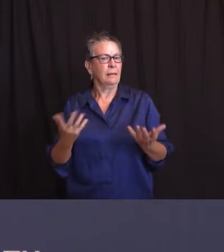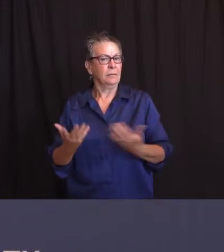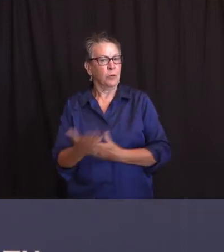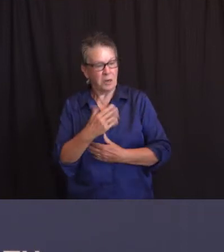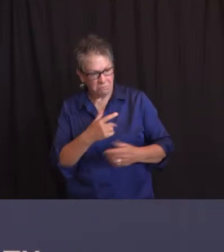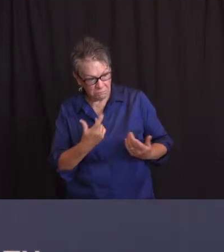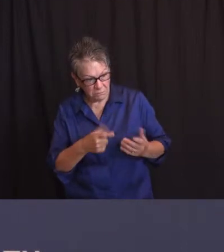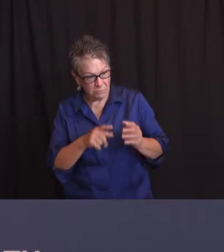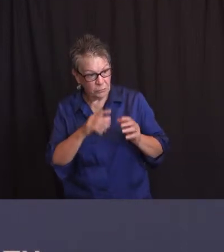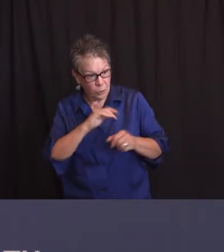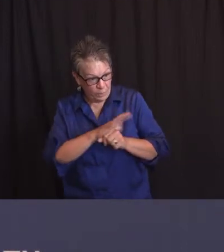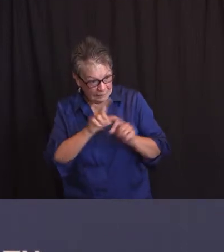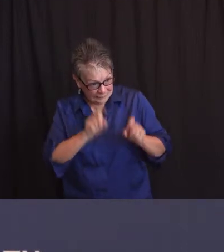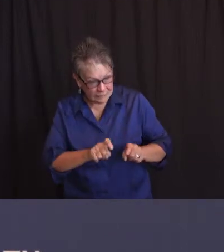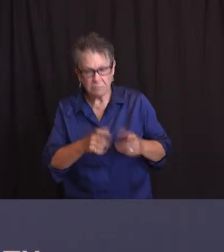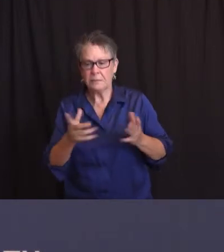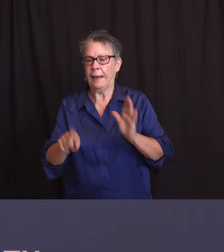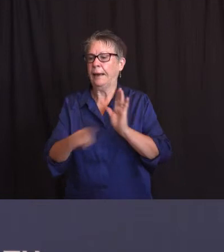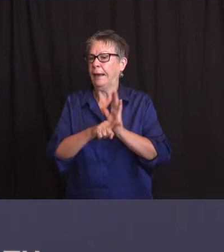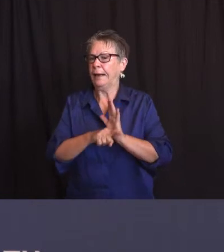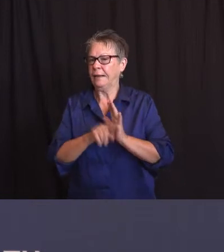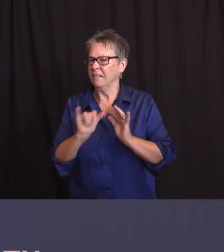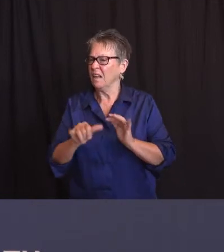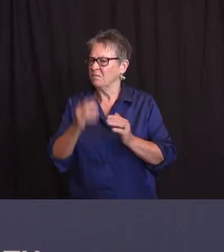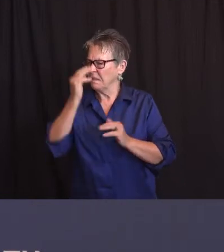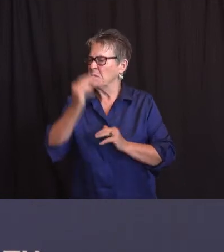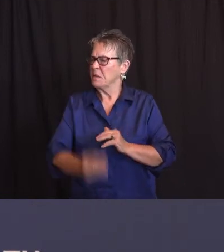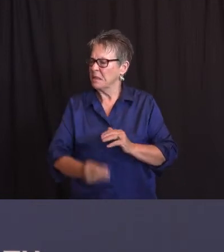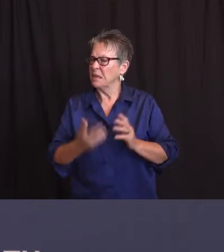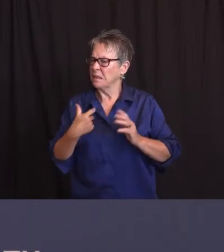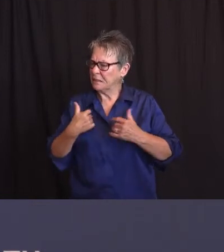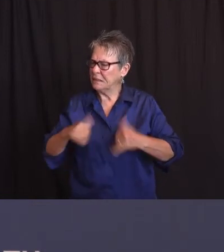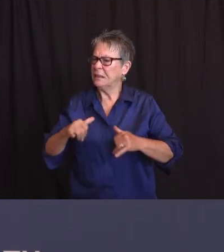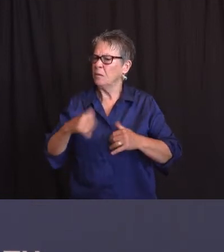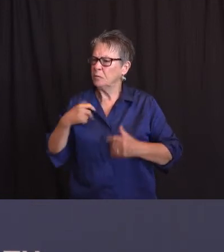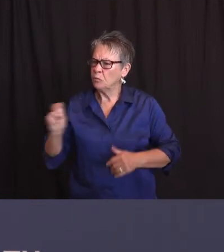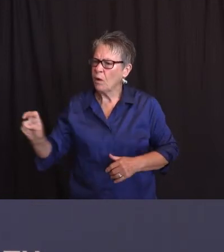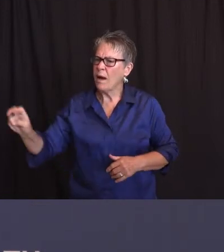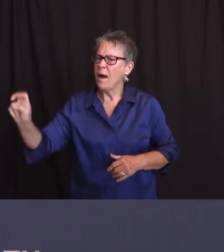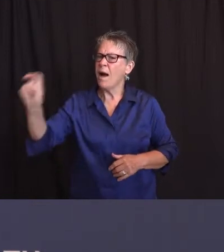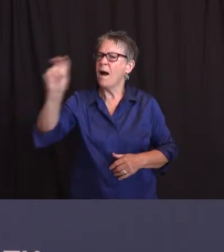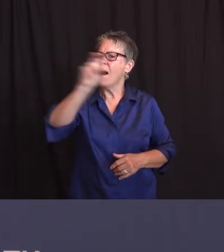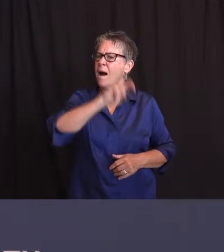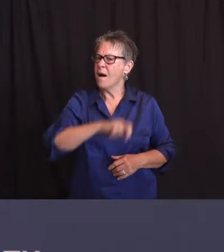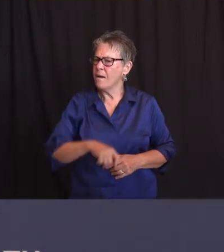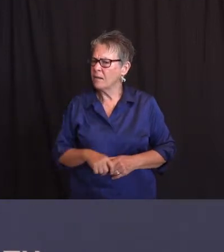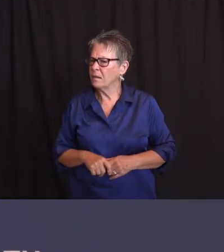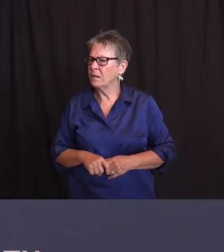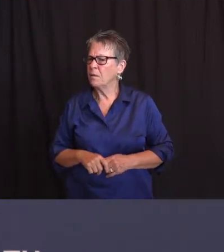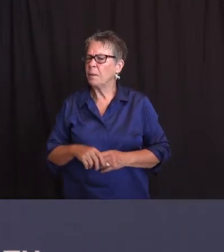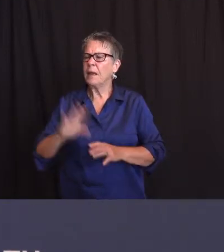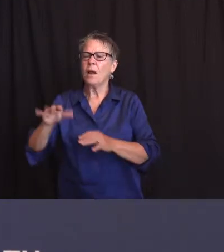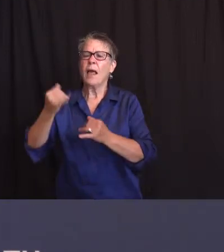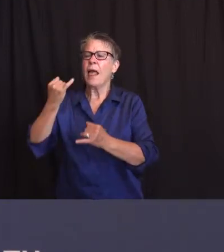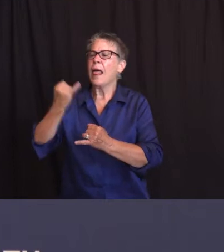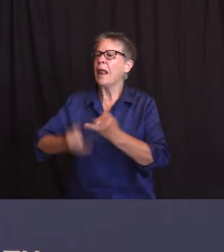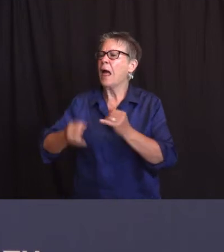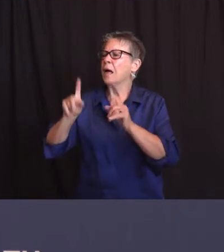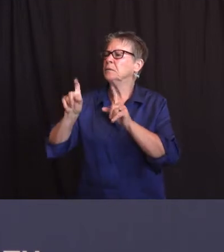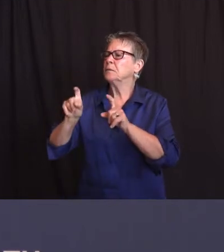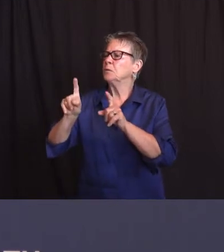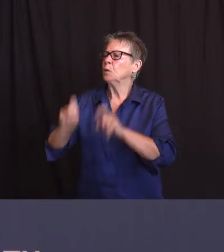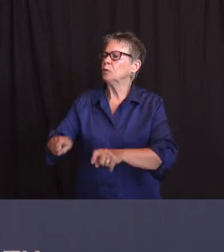us home here. Good afternoon. Good afternoon. Thank you, Governor. One comment before the questions. Alex did